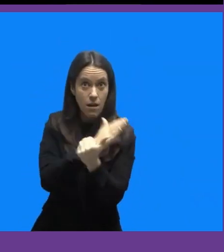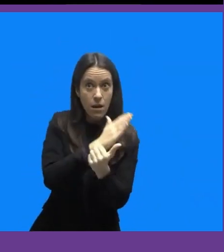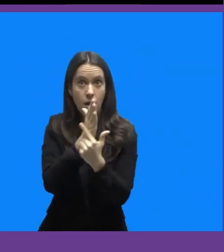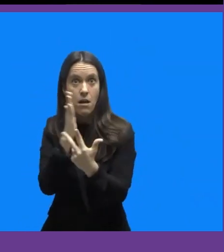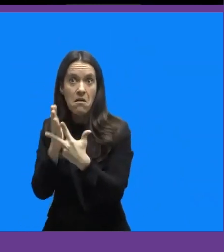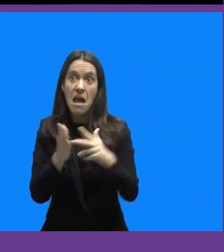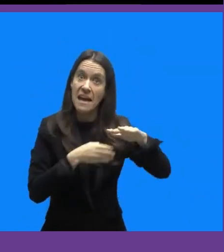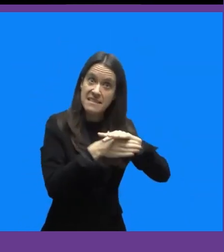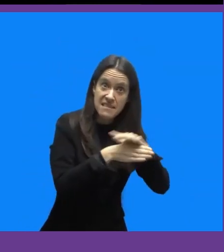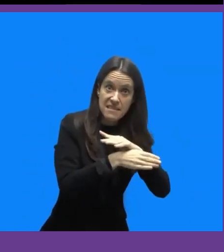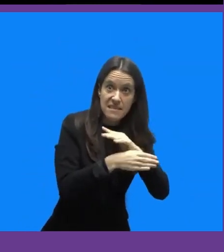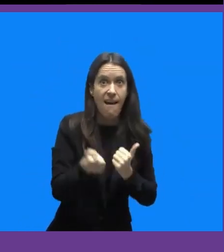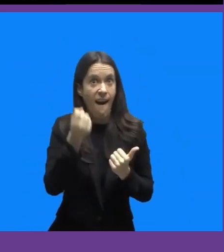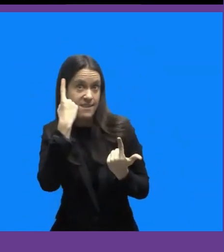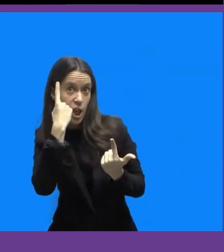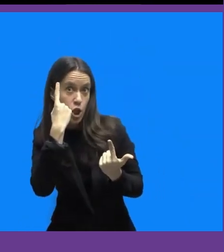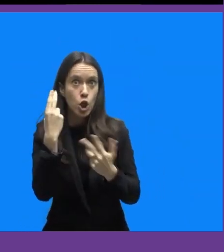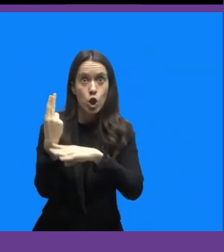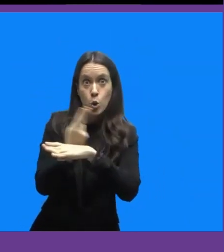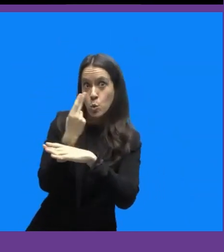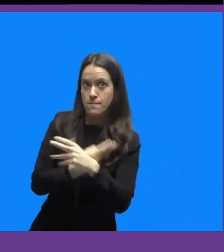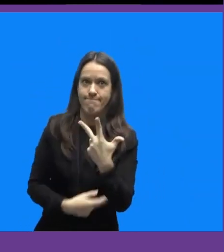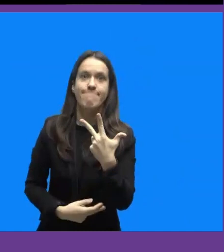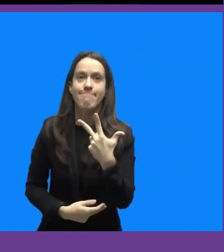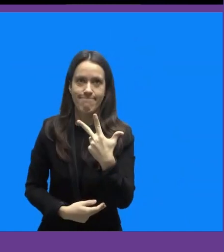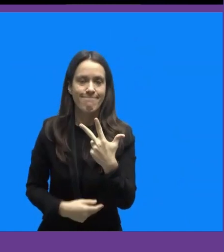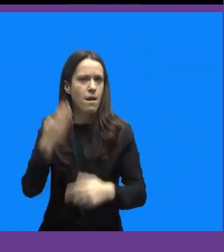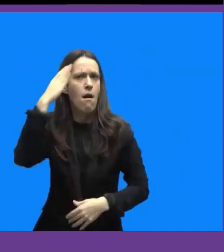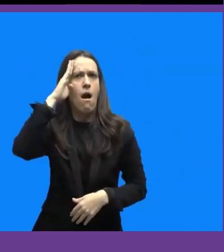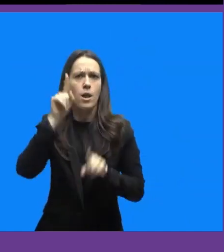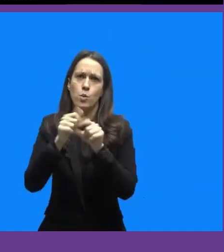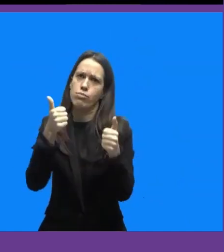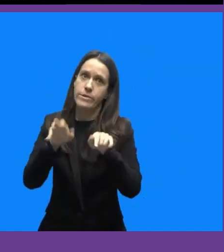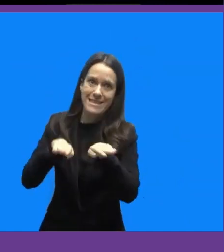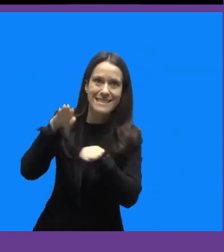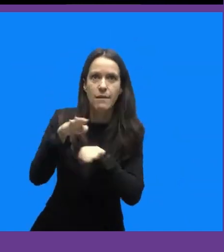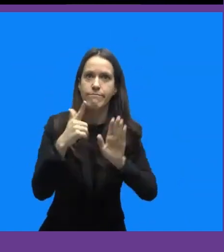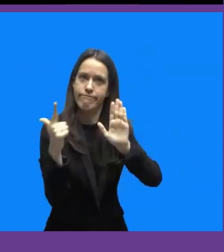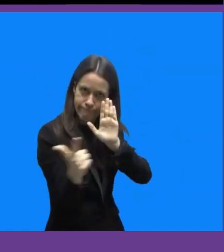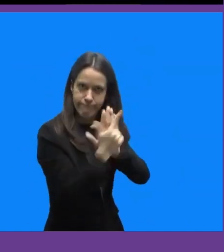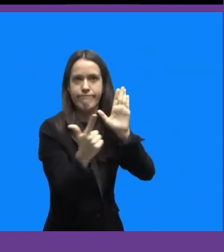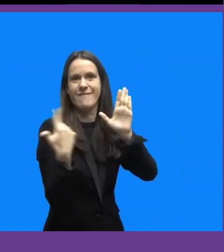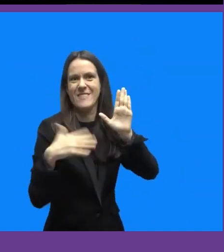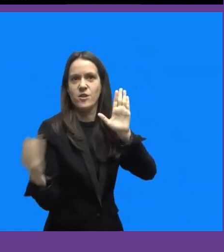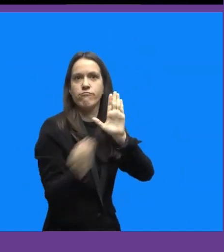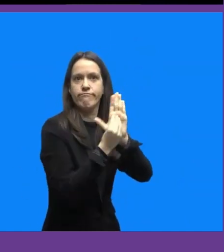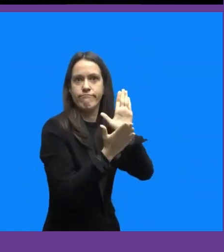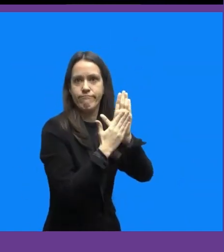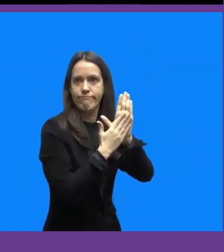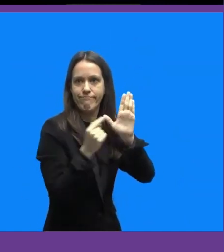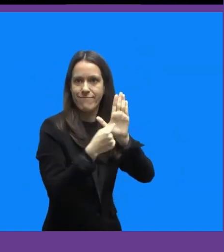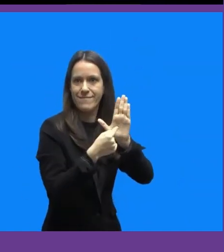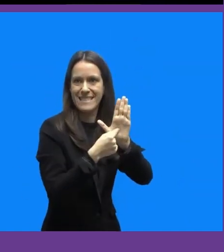that was kind of the fundamental step in Ireland on having that within legislation from day